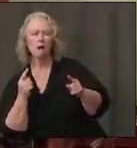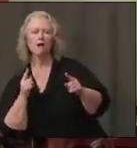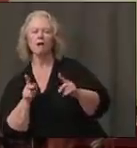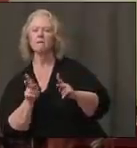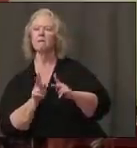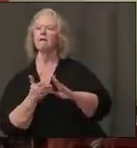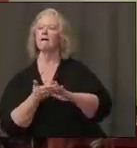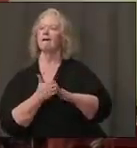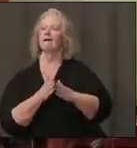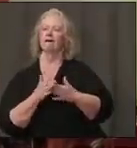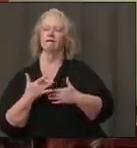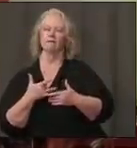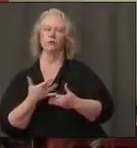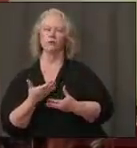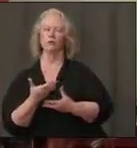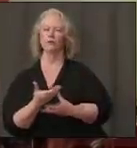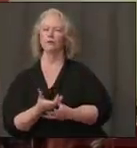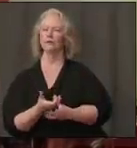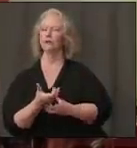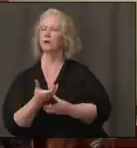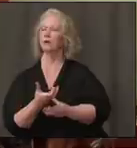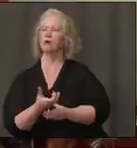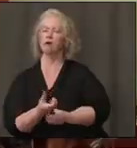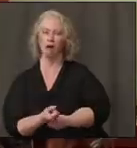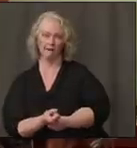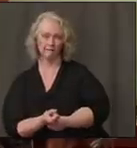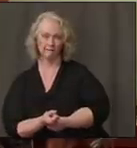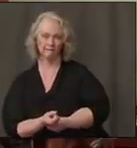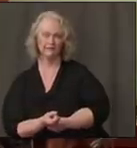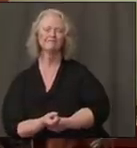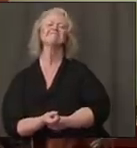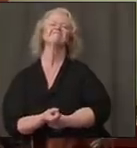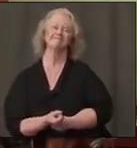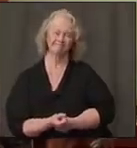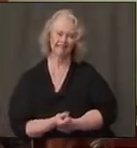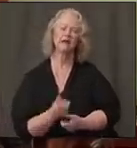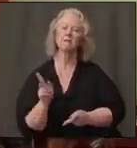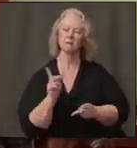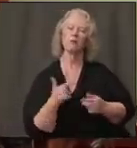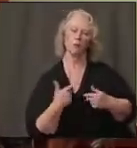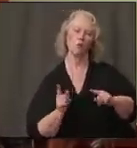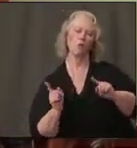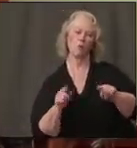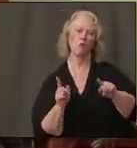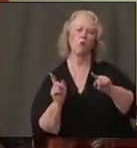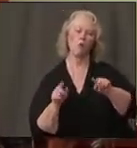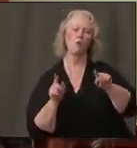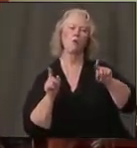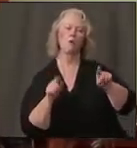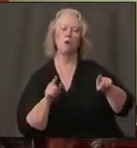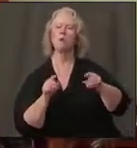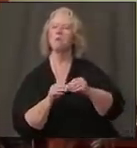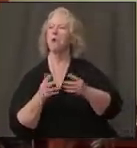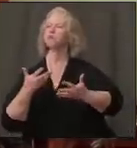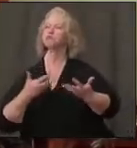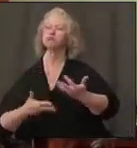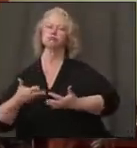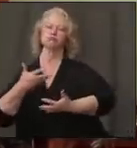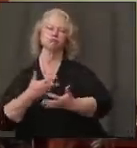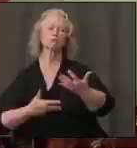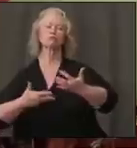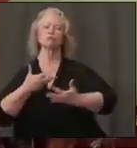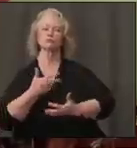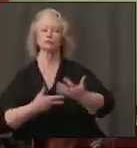that it's growing safety, you're going to have more confidence in going out and engaging in social and economic